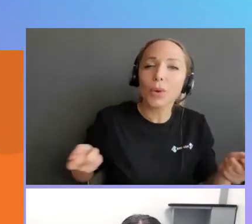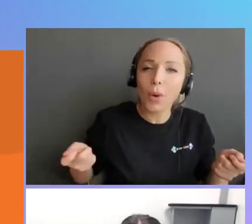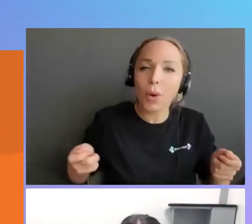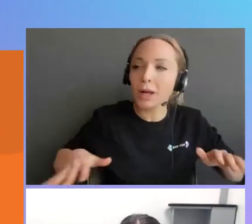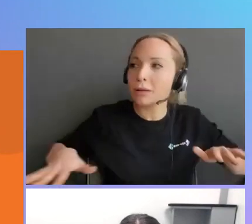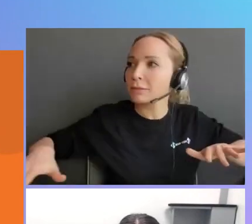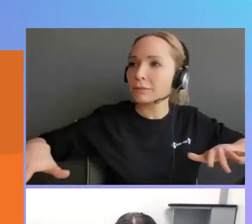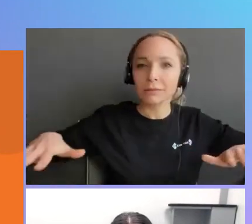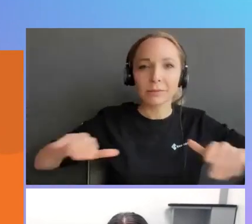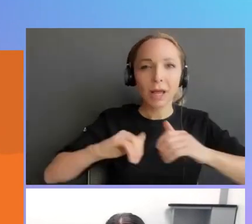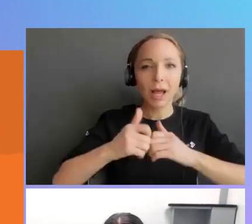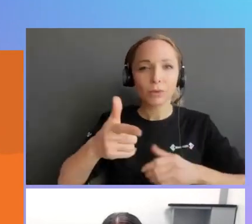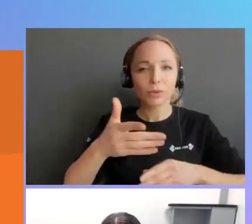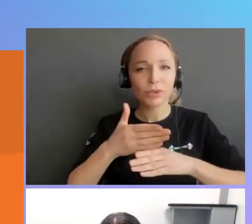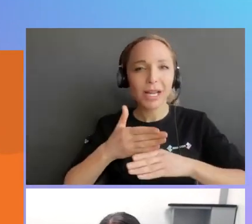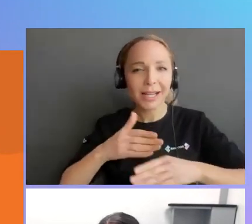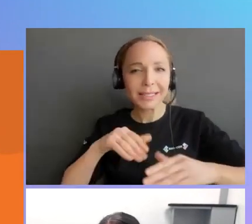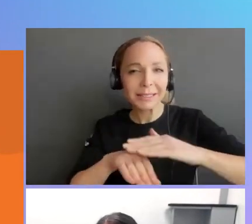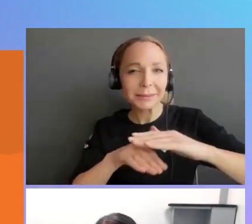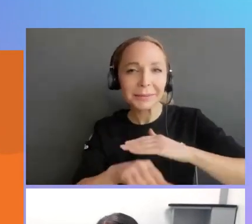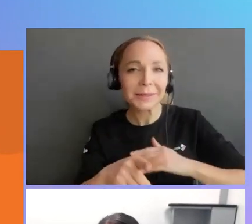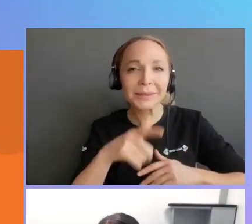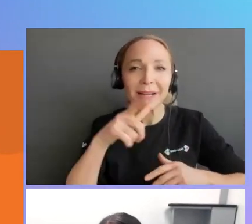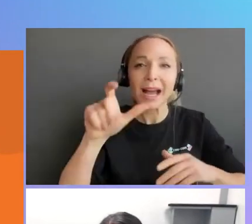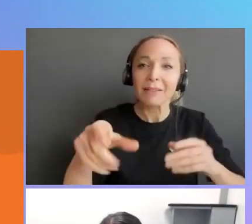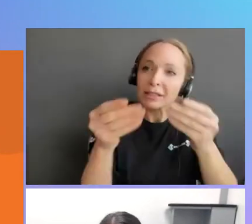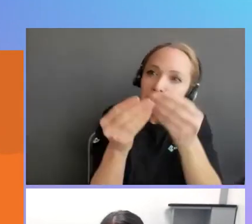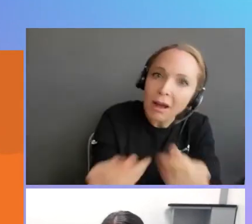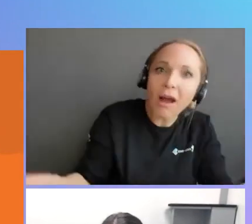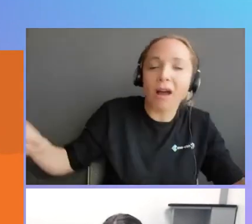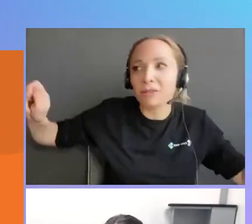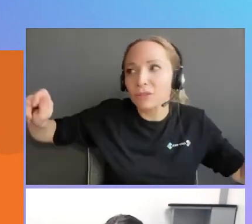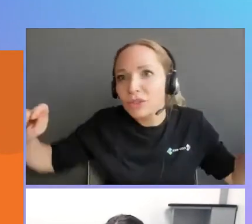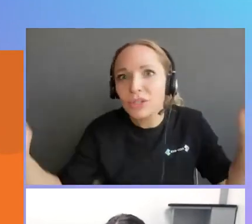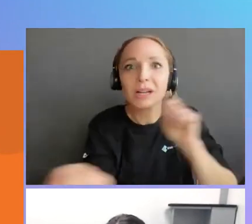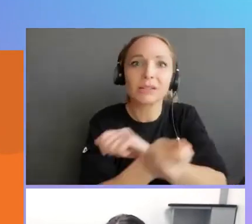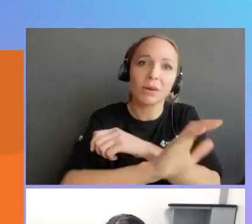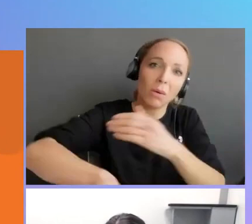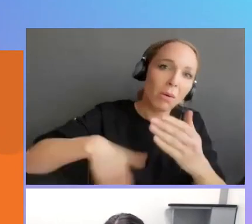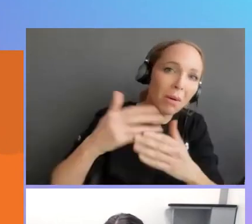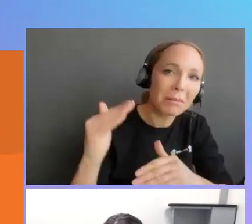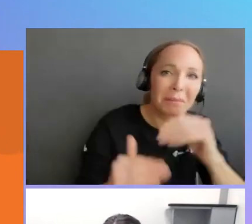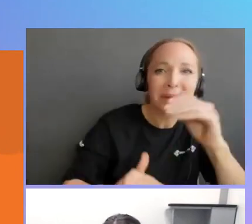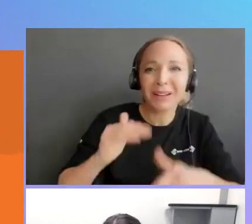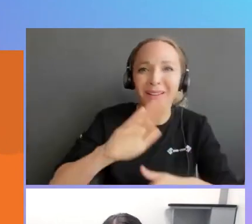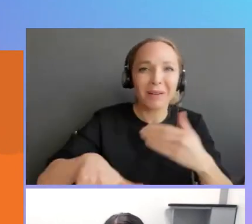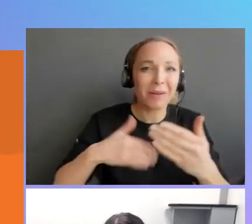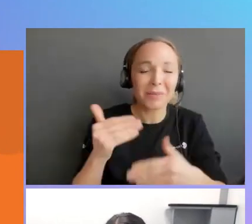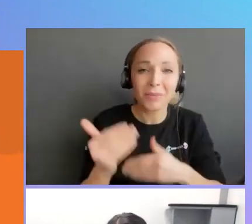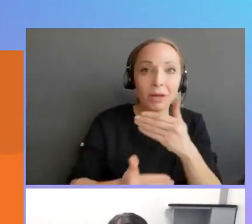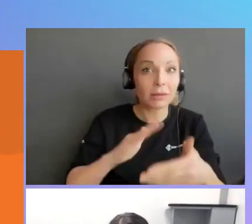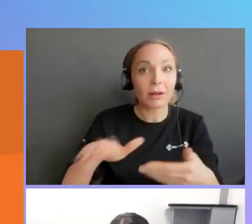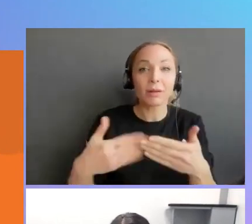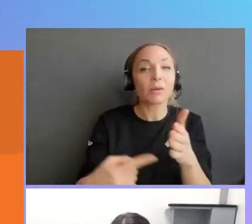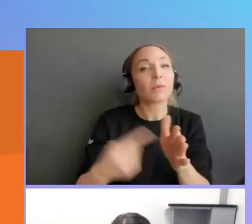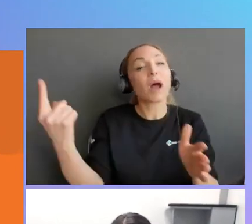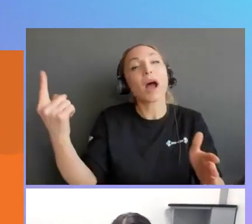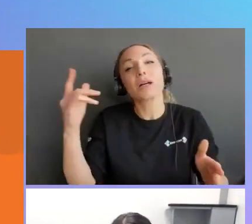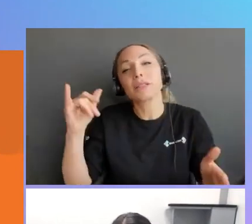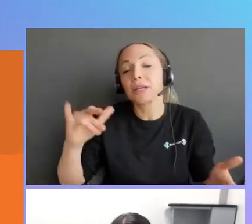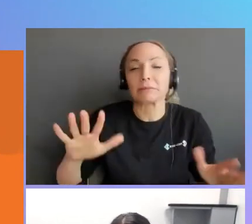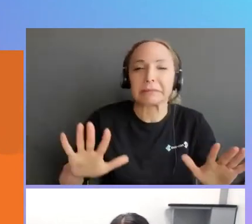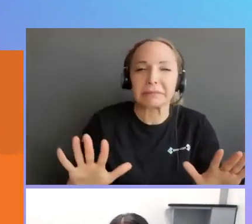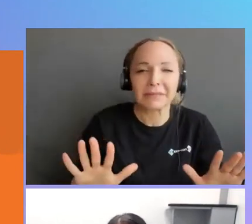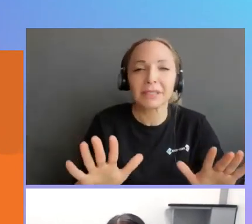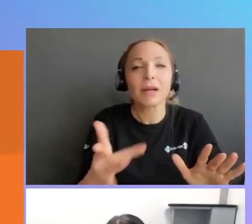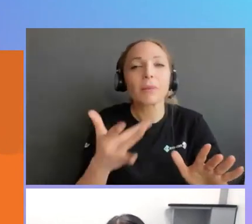And it helps you keep from trying to remediate the entire build or the entire process or flow at one time. It's a lot easier to identify